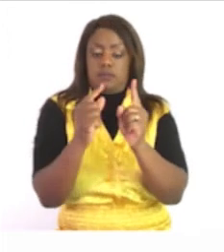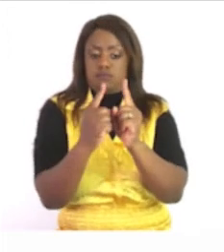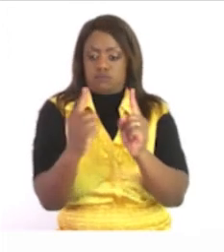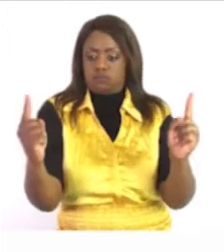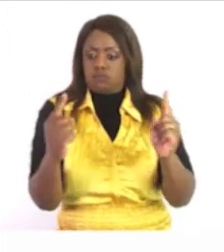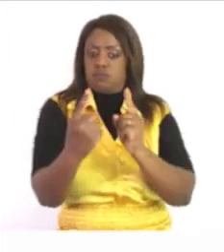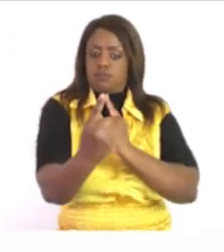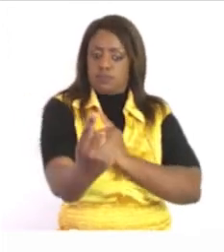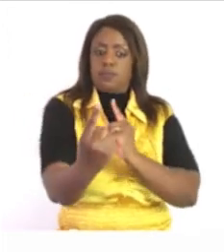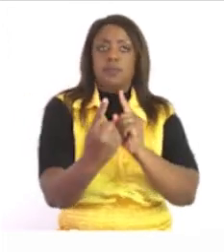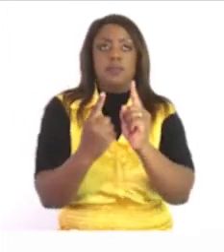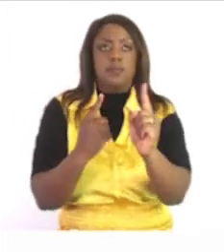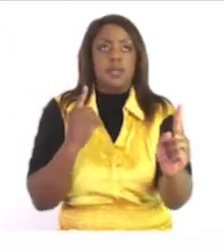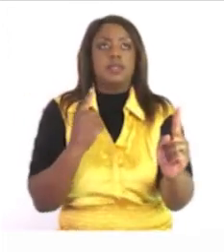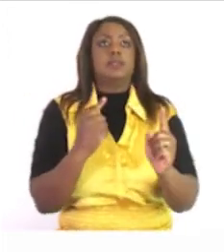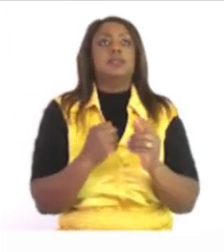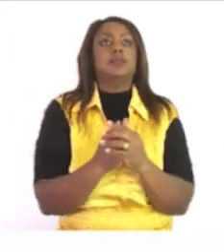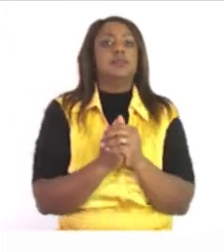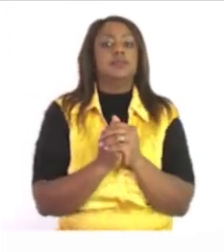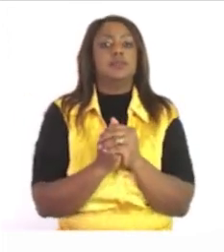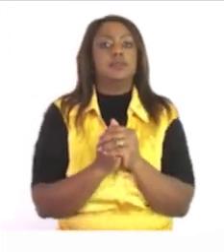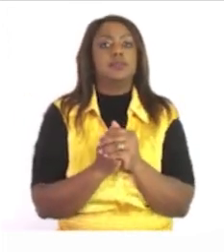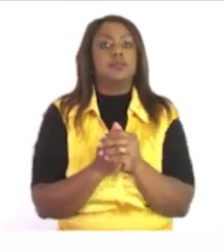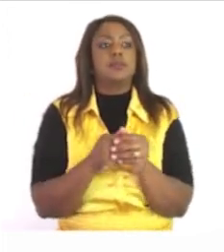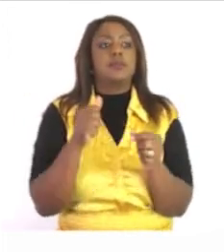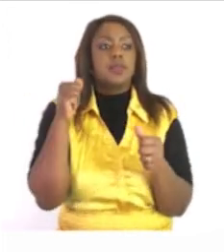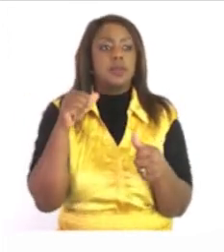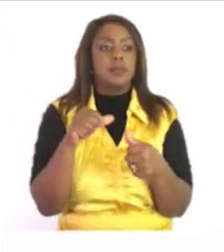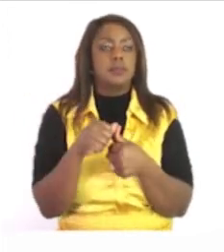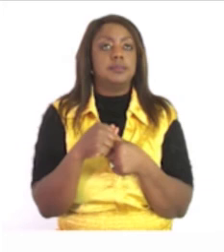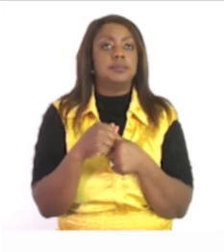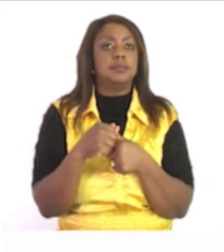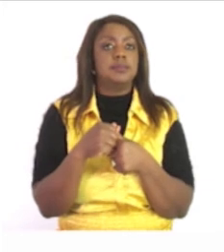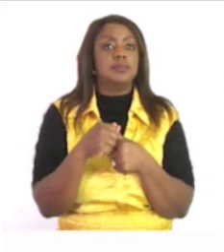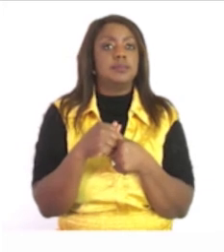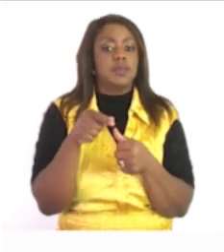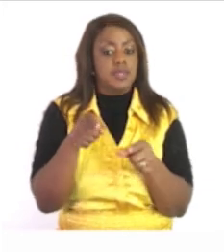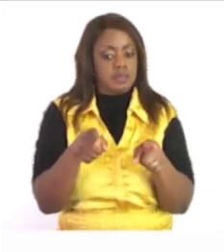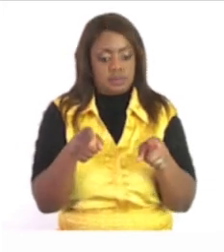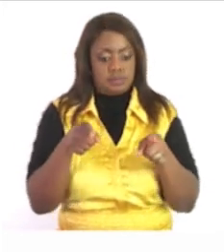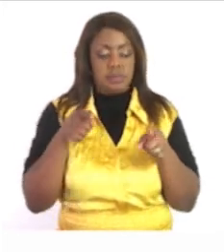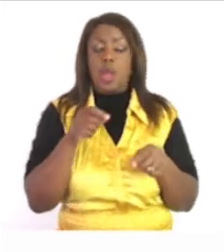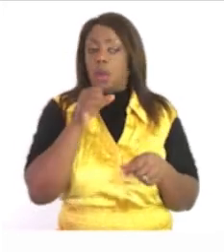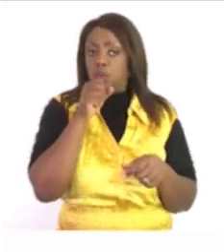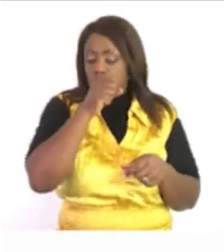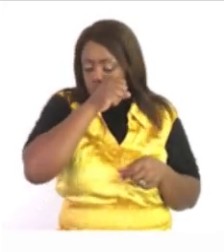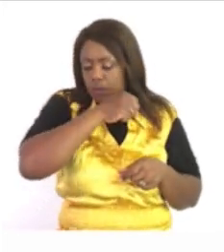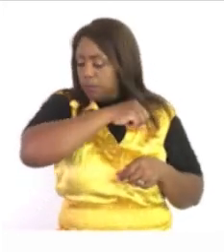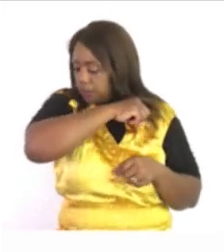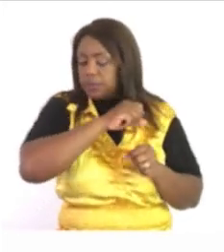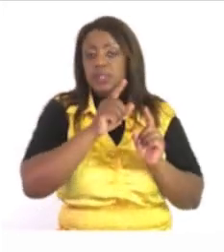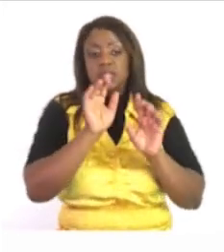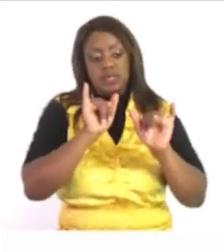that this that I'm having is just an ordinary cold or it's just a normal cough. So rather isolate. If